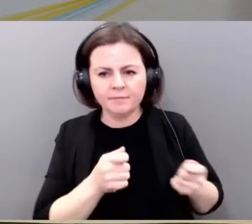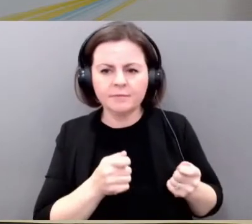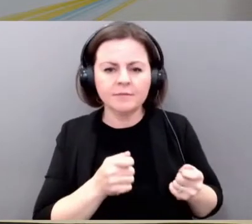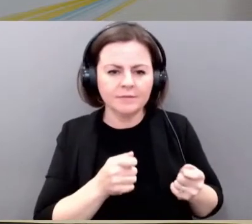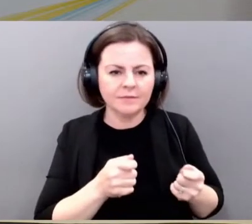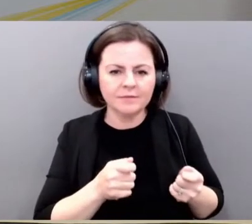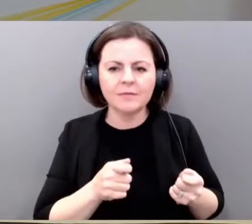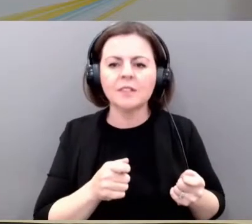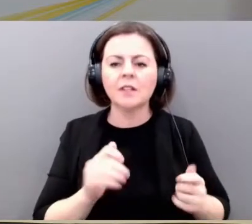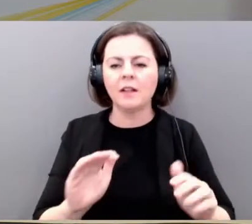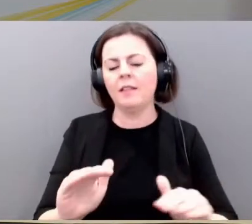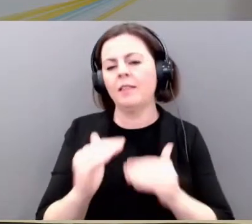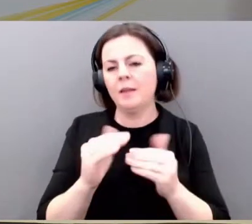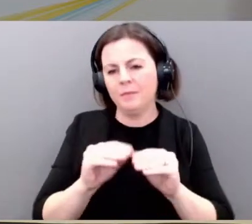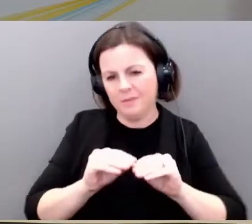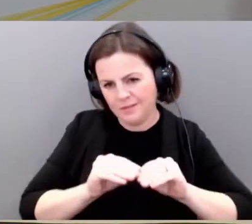province.